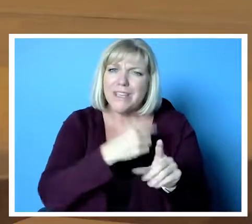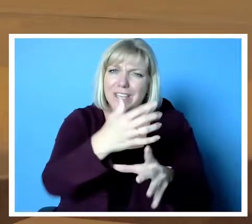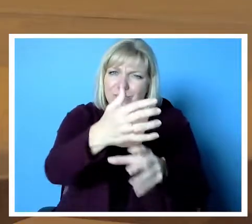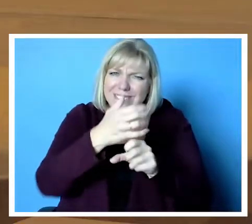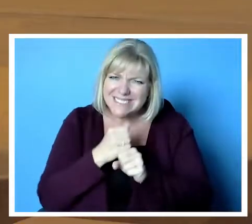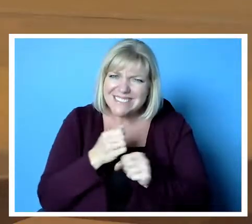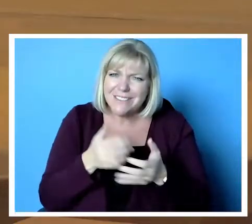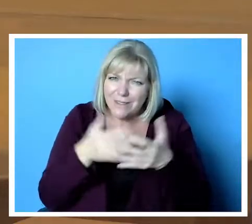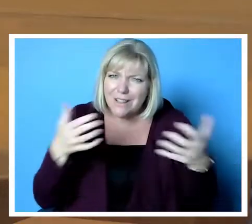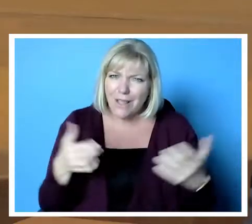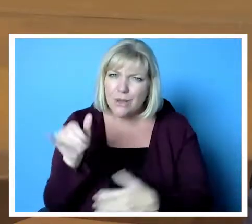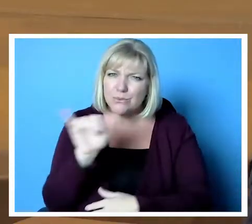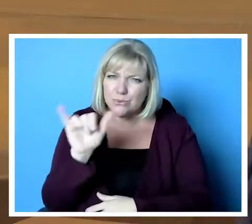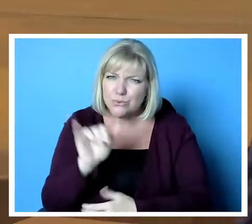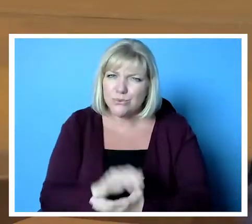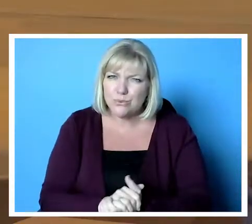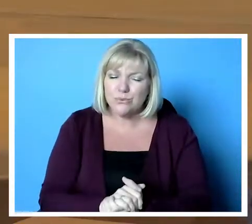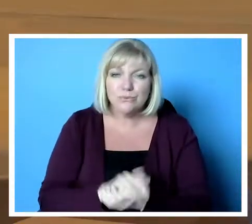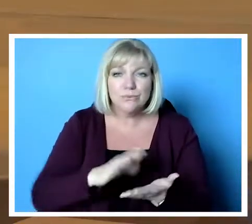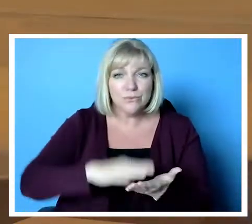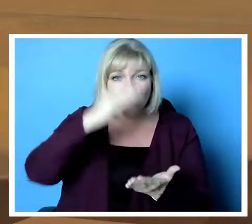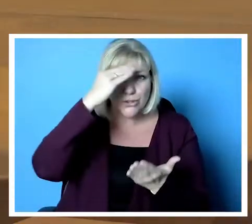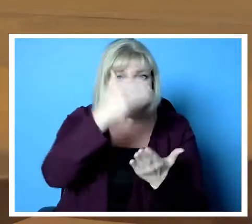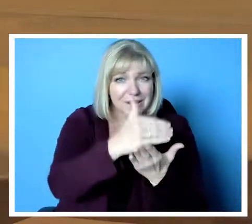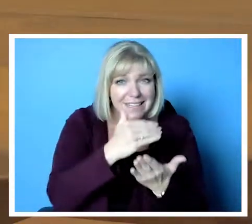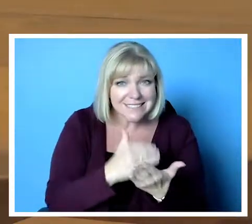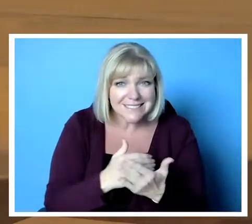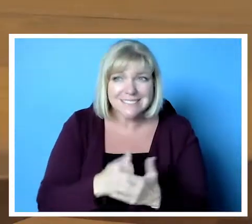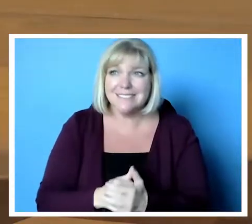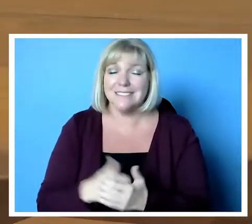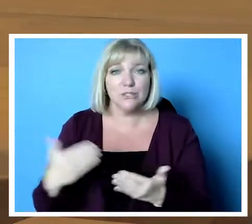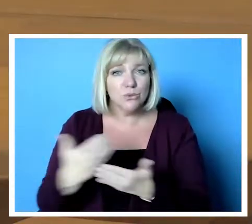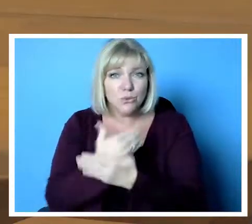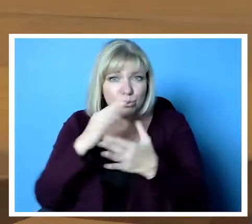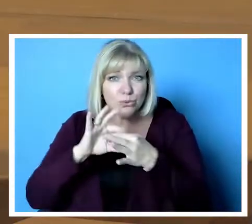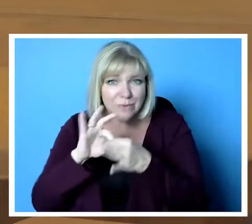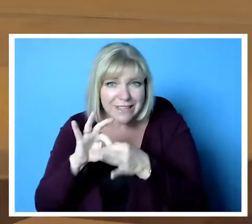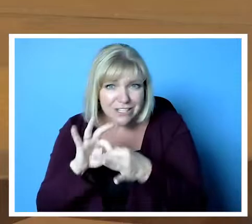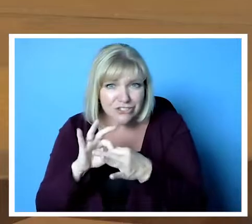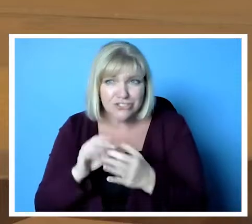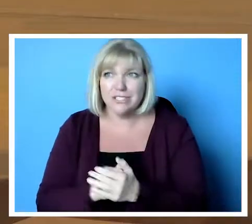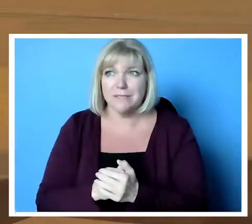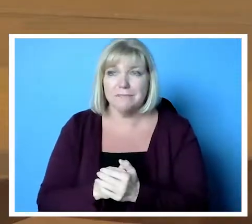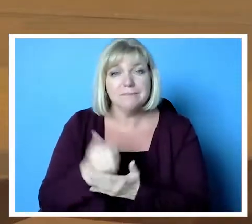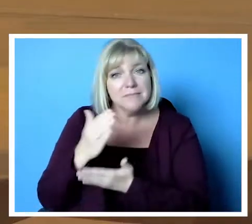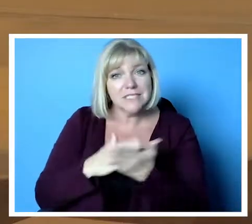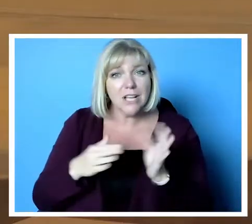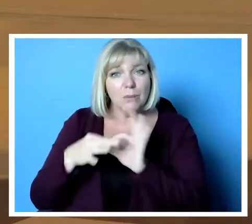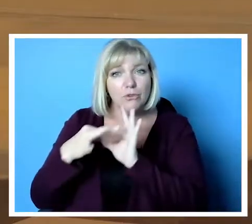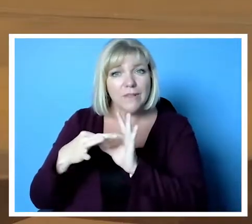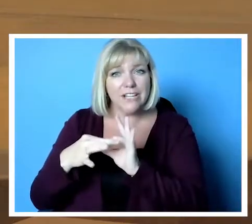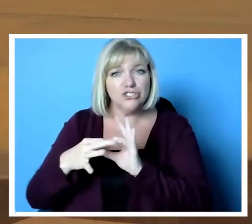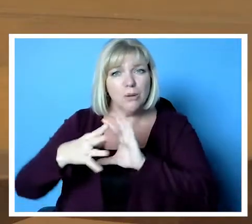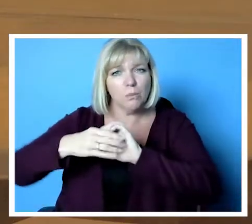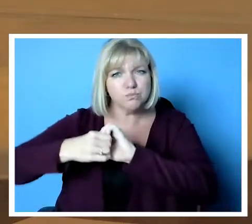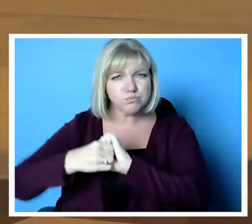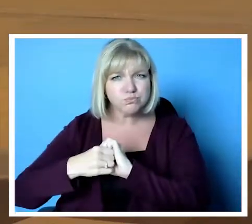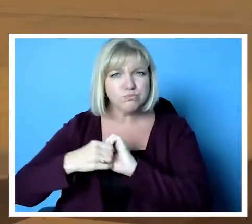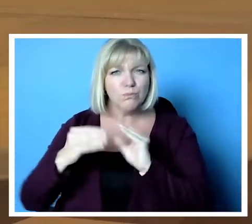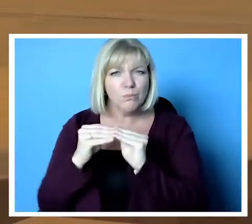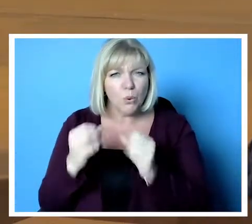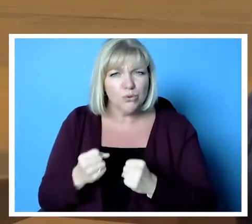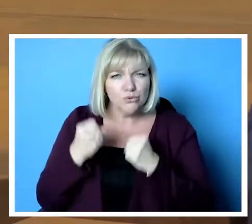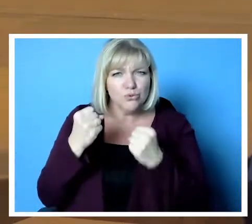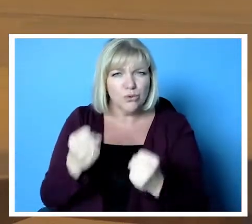Lessons learned, new relationships built, relationships strengthened, and a new perspective